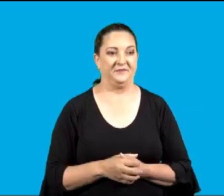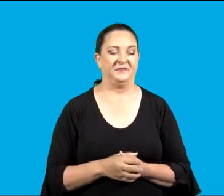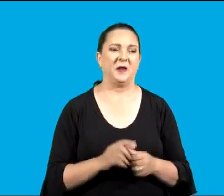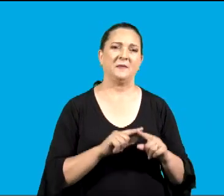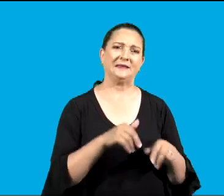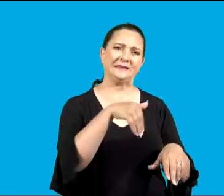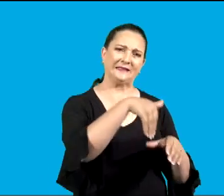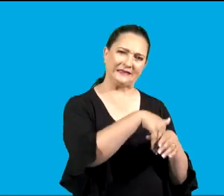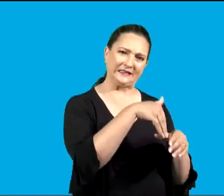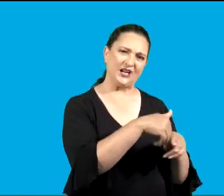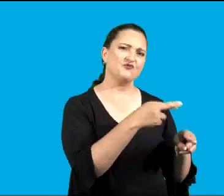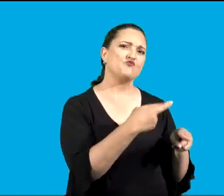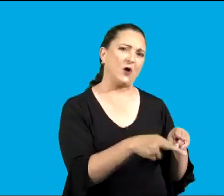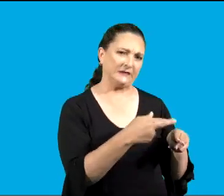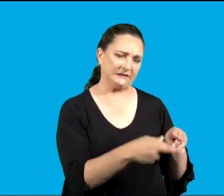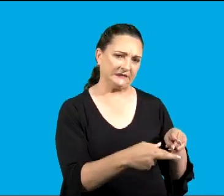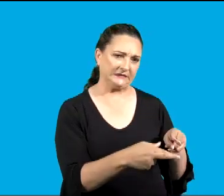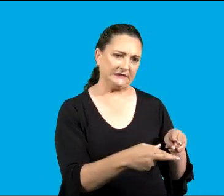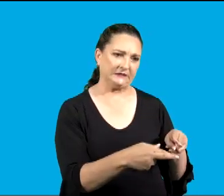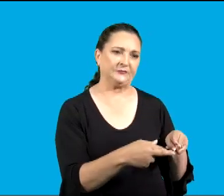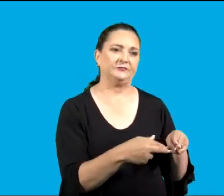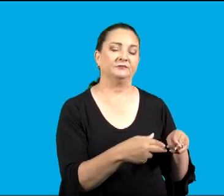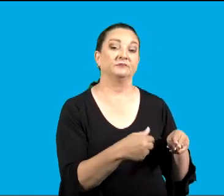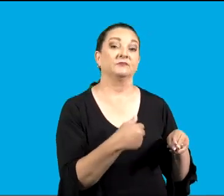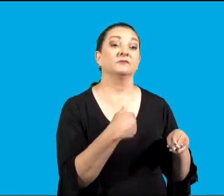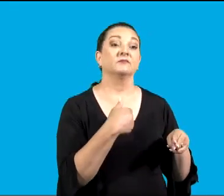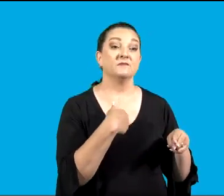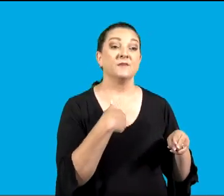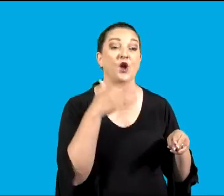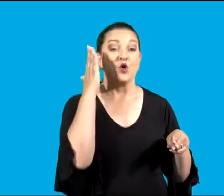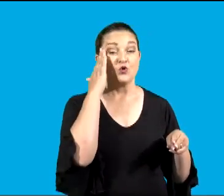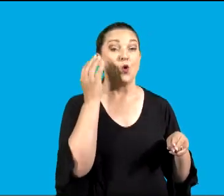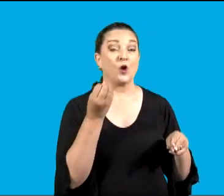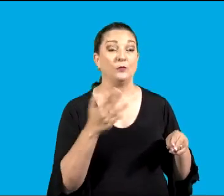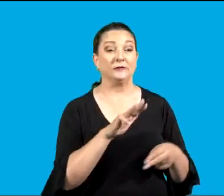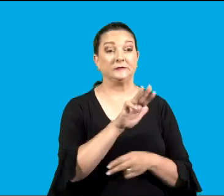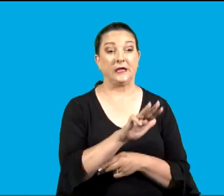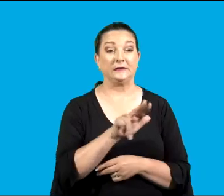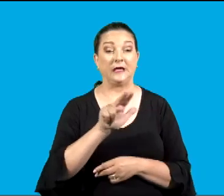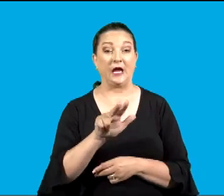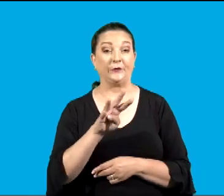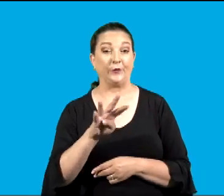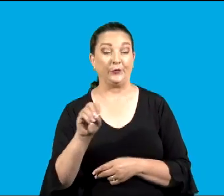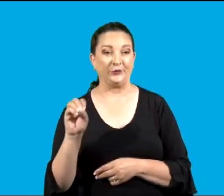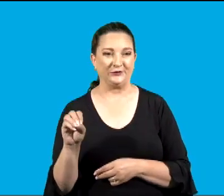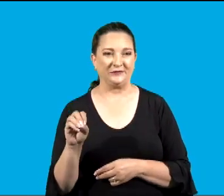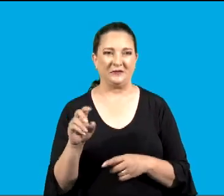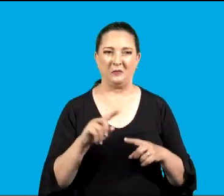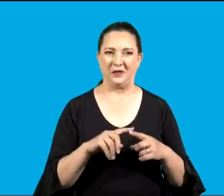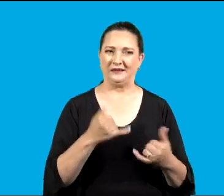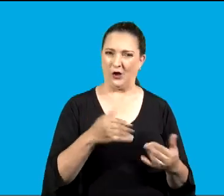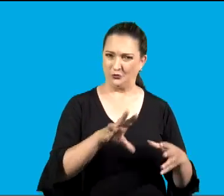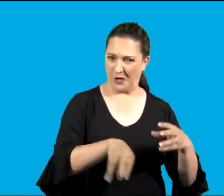So I know that in there I have added 98,400, but it